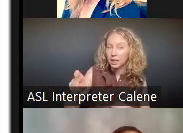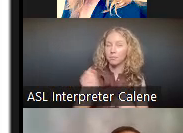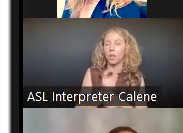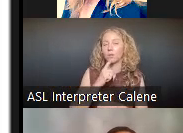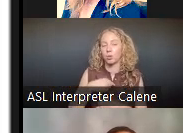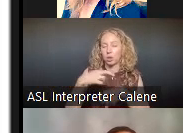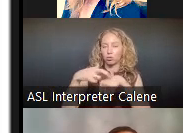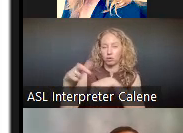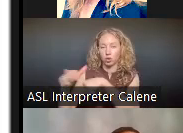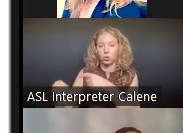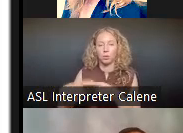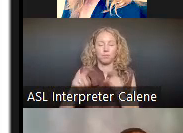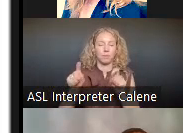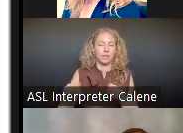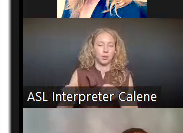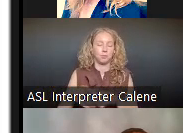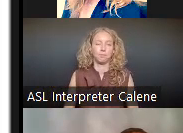referrals as necessary.